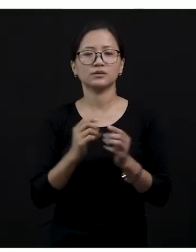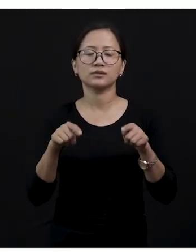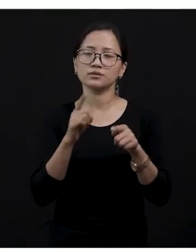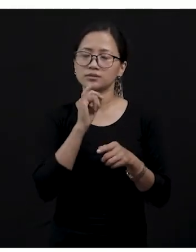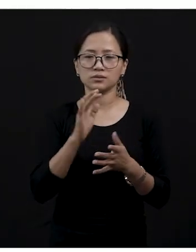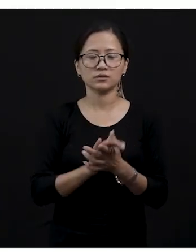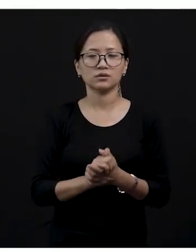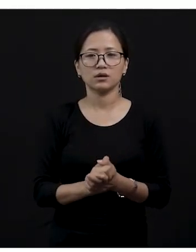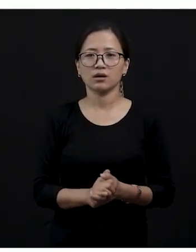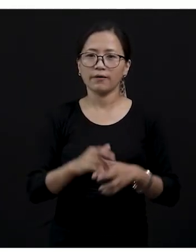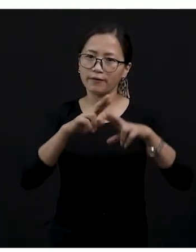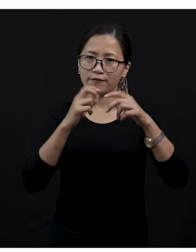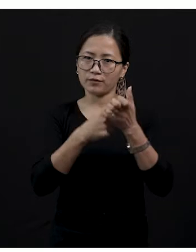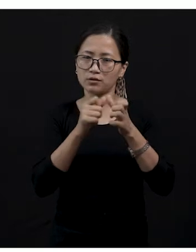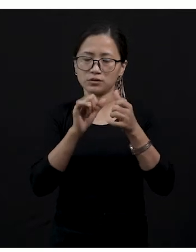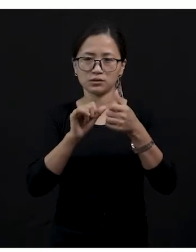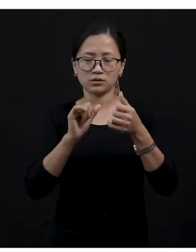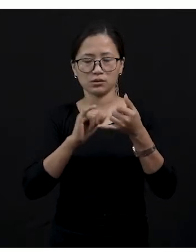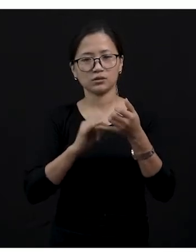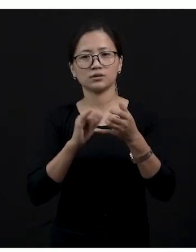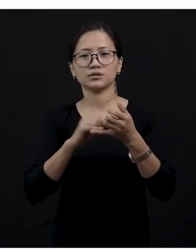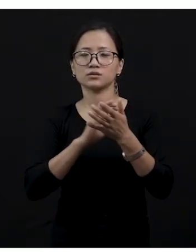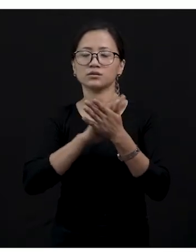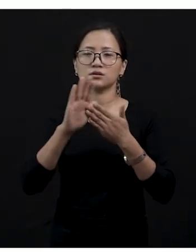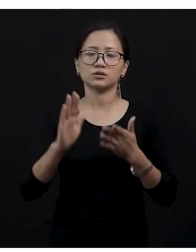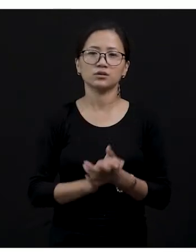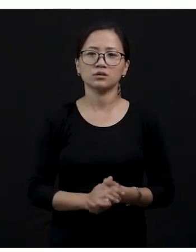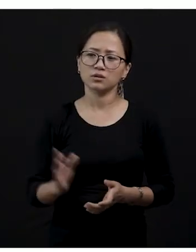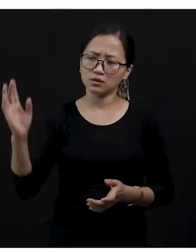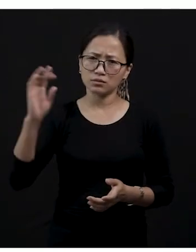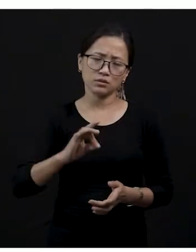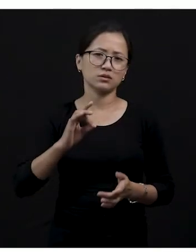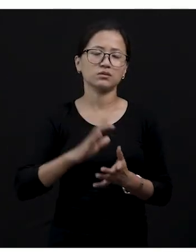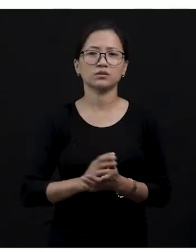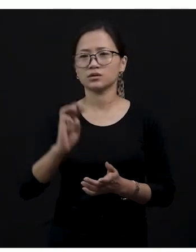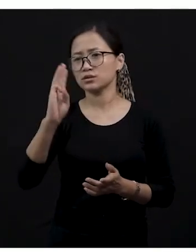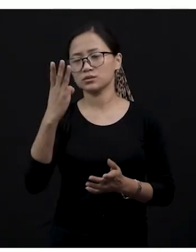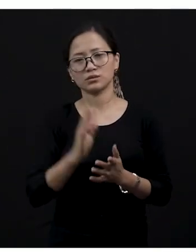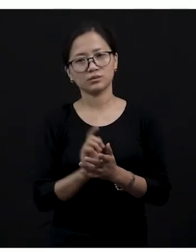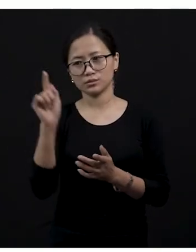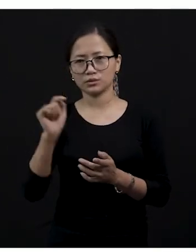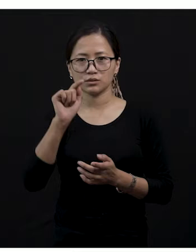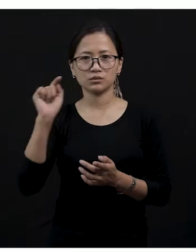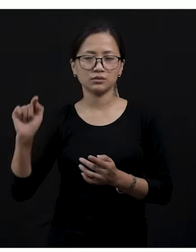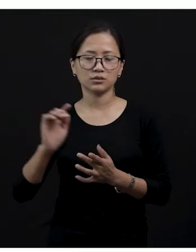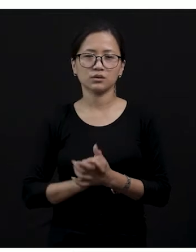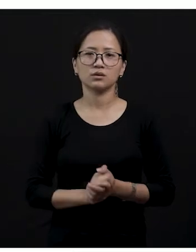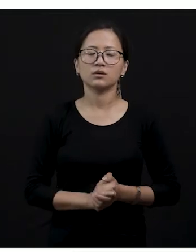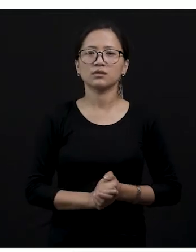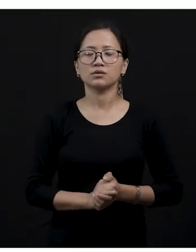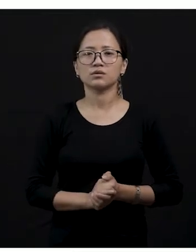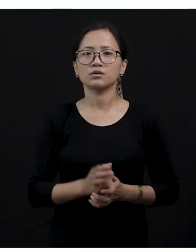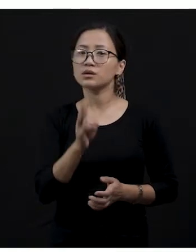okay? Even though, but again, the 3% of